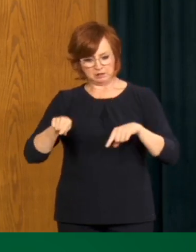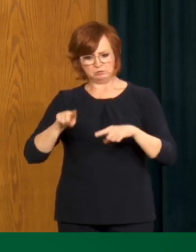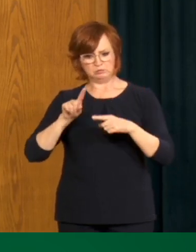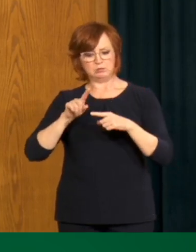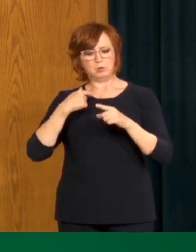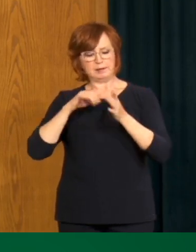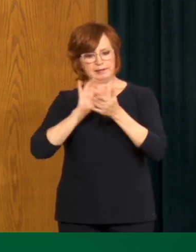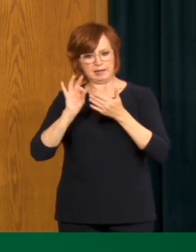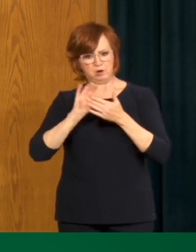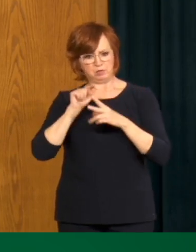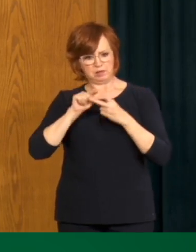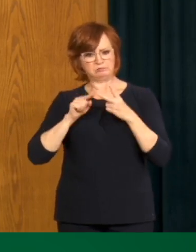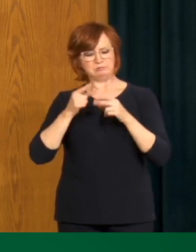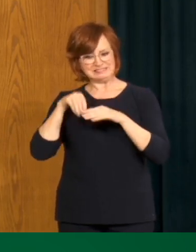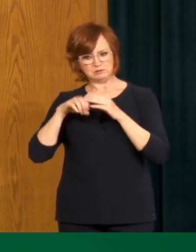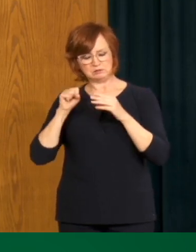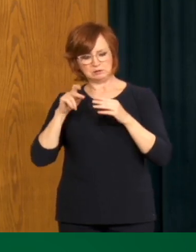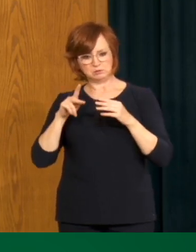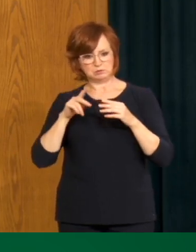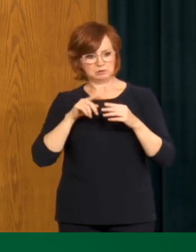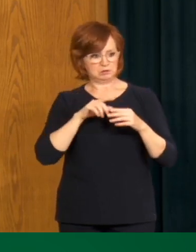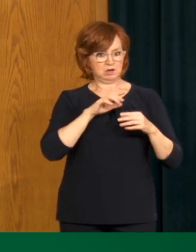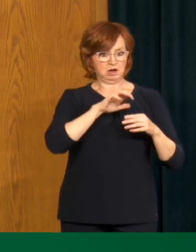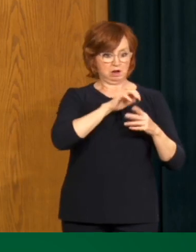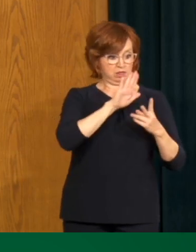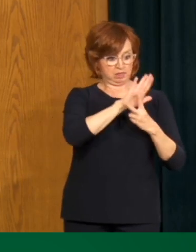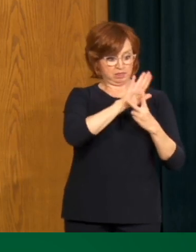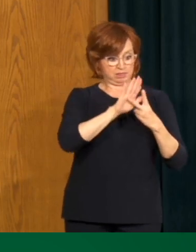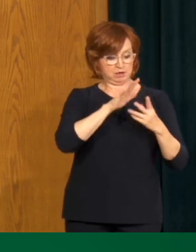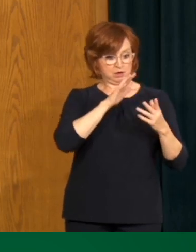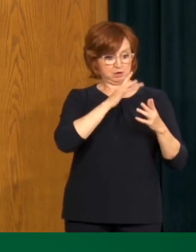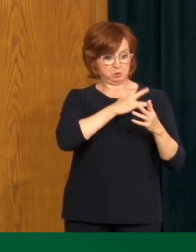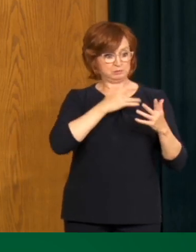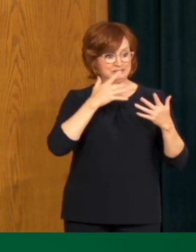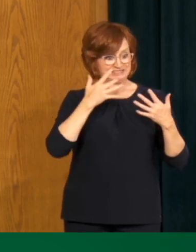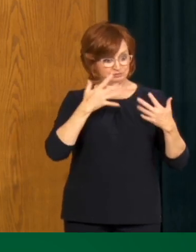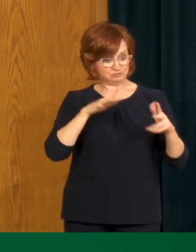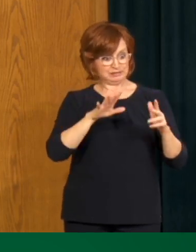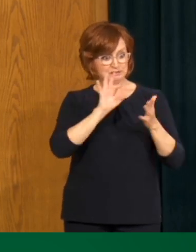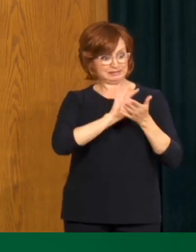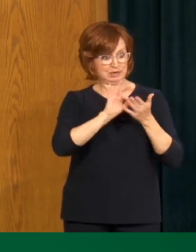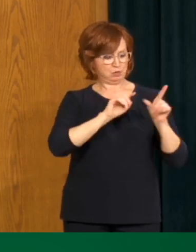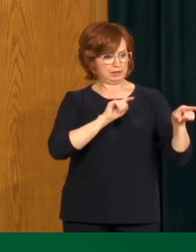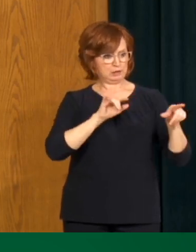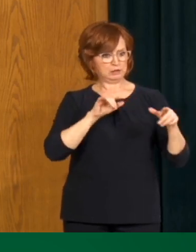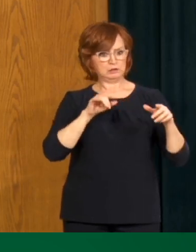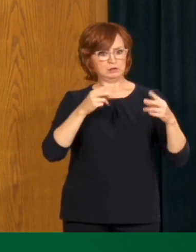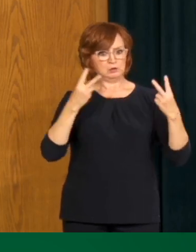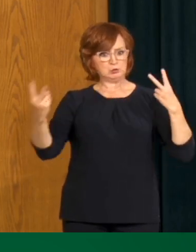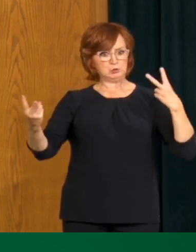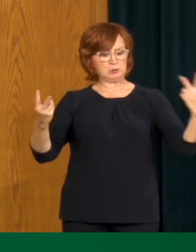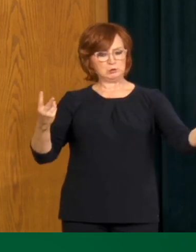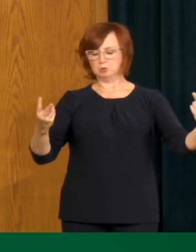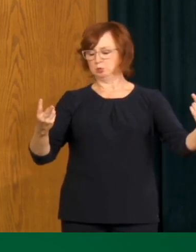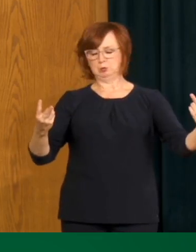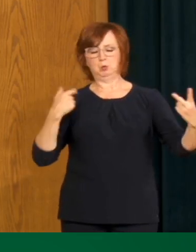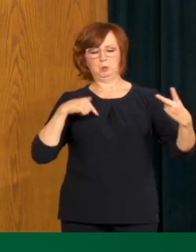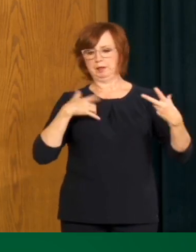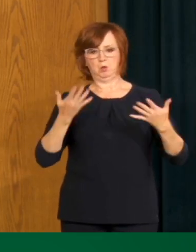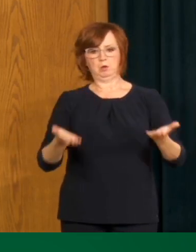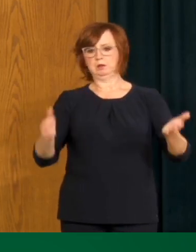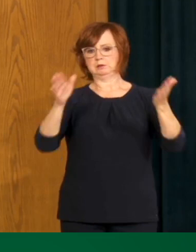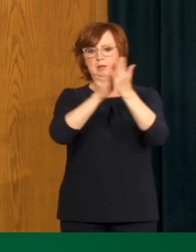miss cases if it's someone with a Saskatchewan residence in another province and vice versa, but not double count